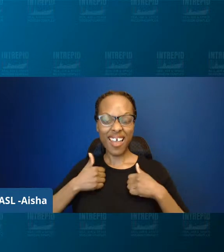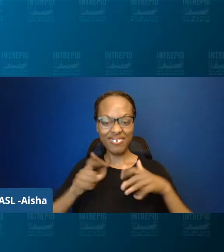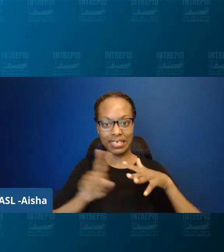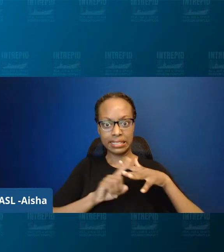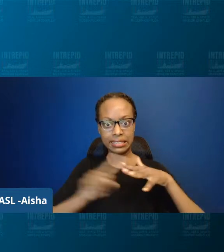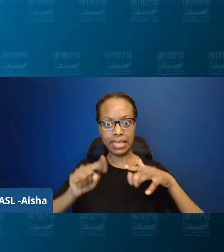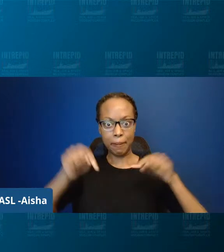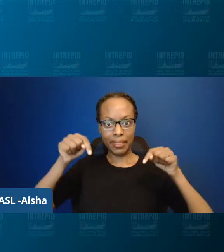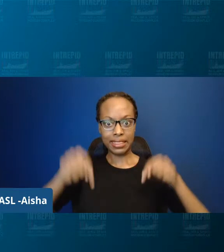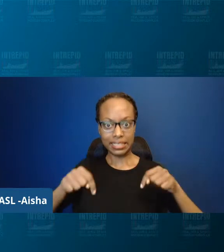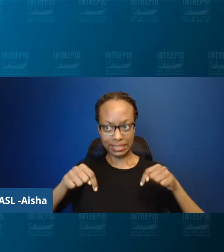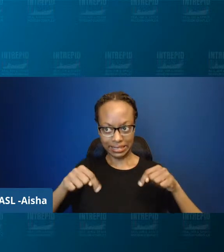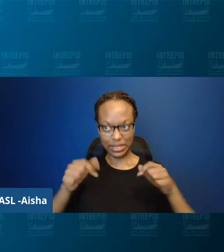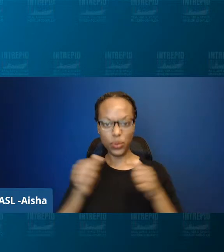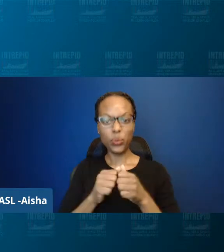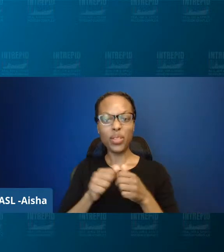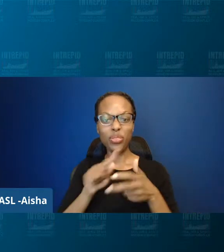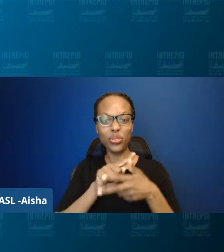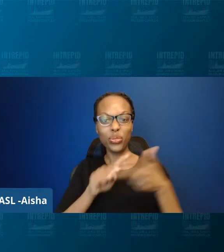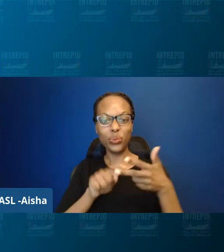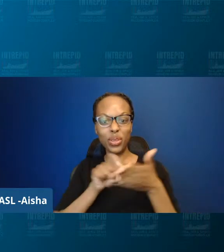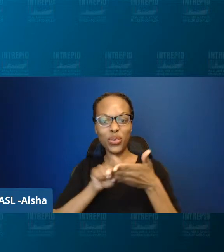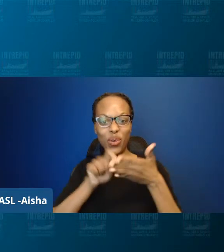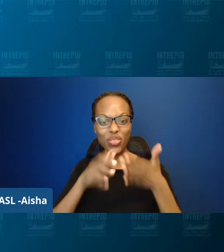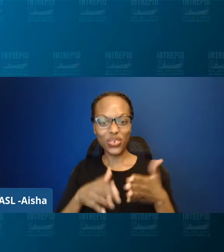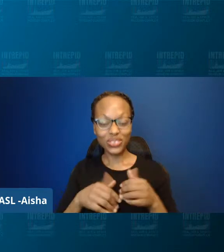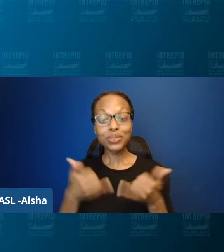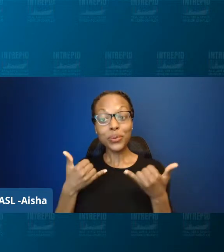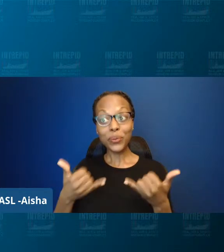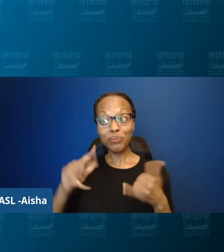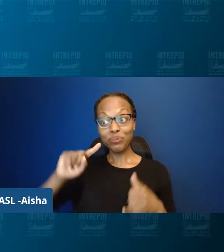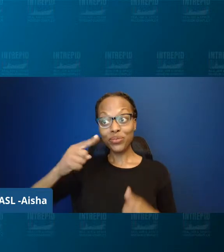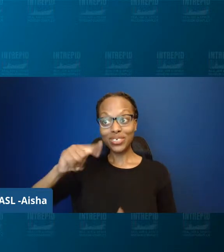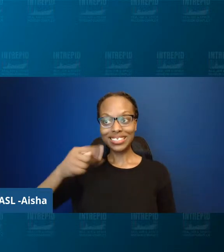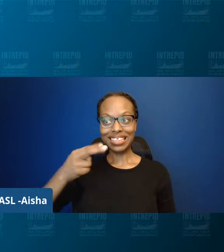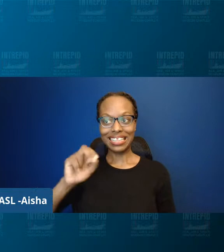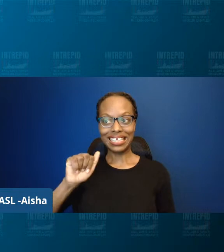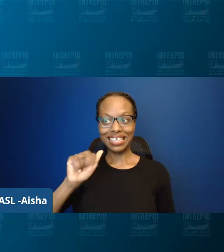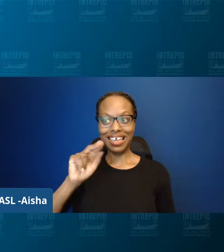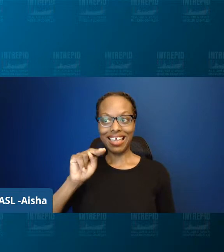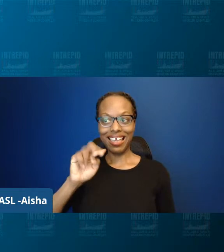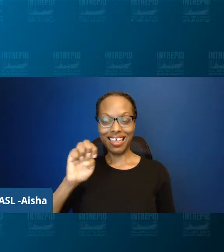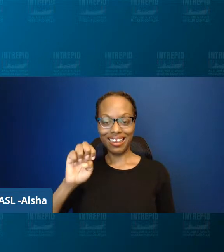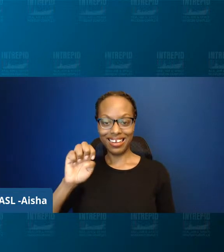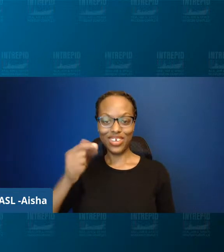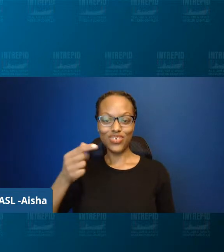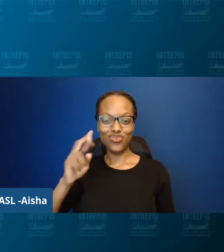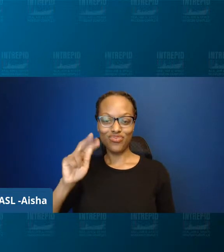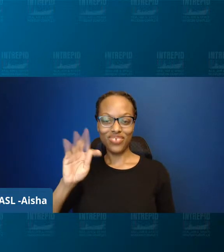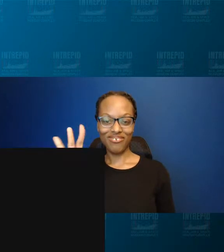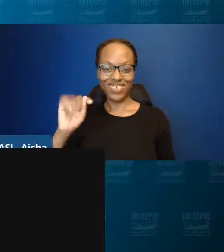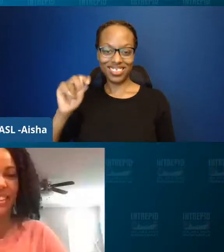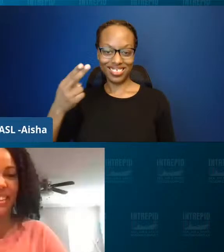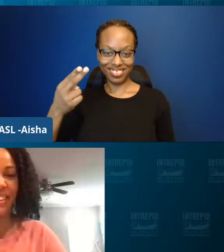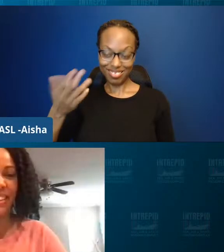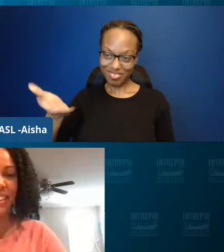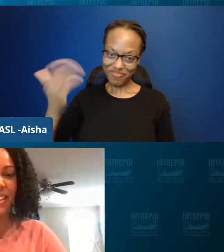Doyle. So please, everyone, welcome Theanne Griffith to the stage. Welcome, Theanne.